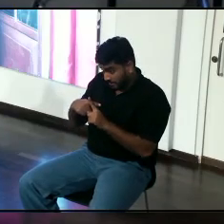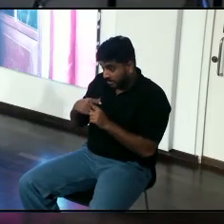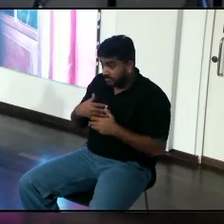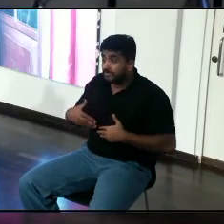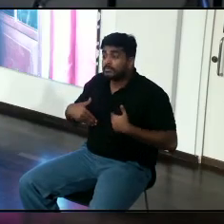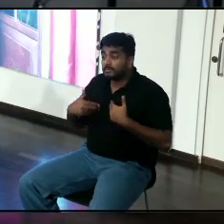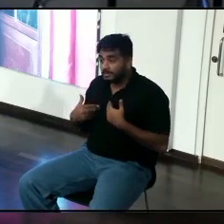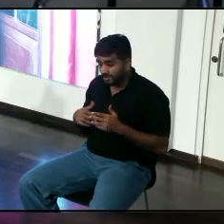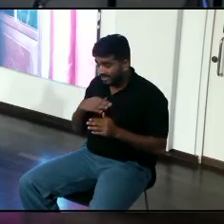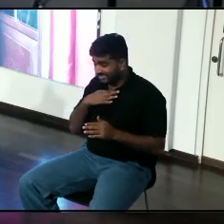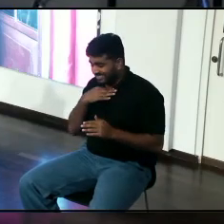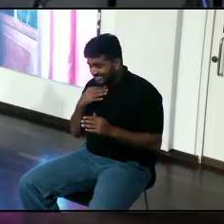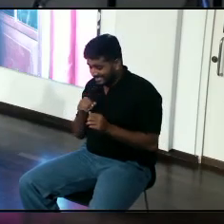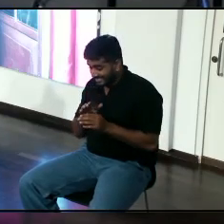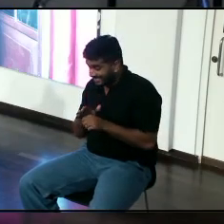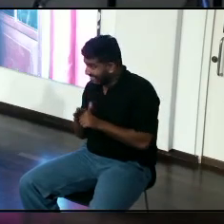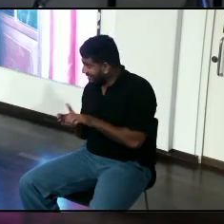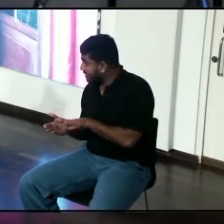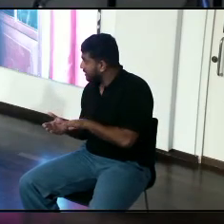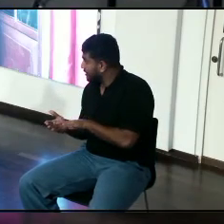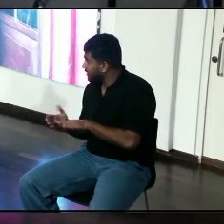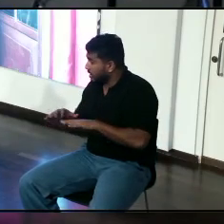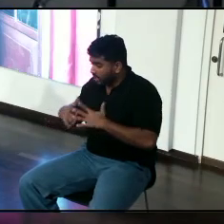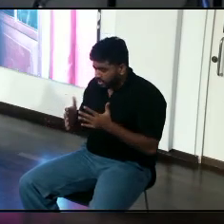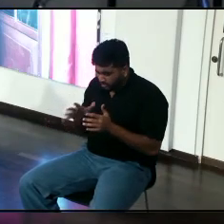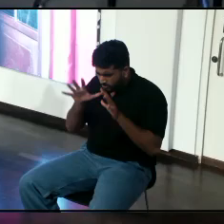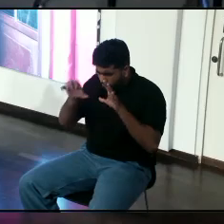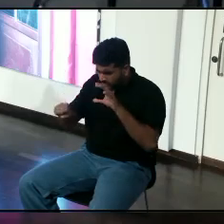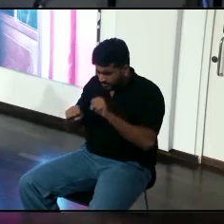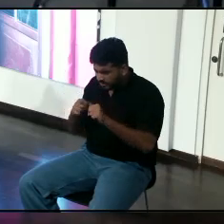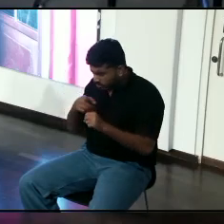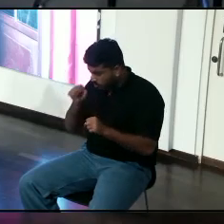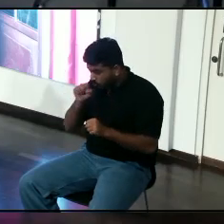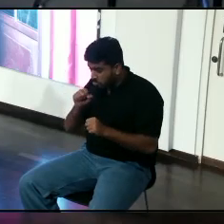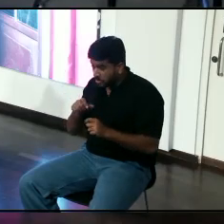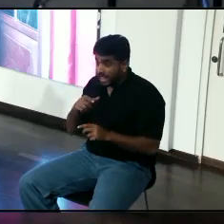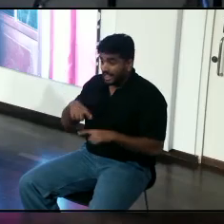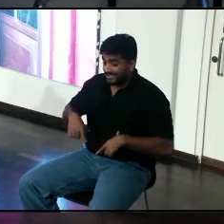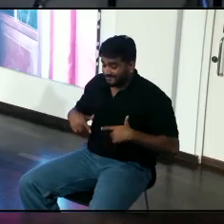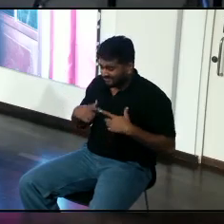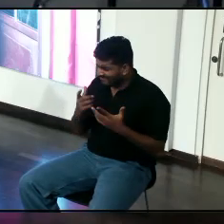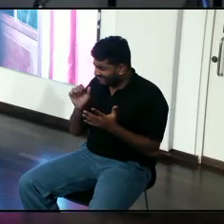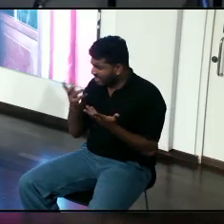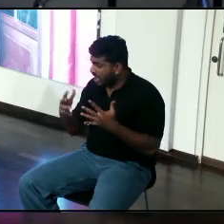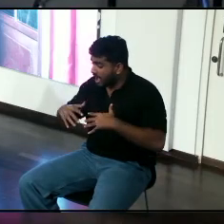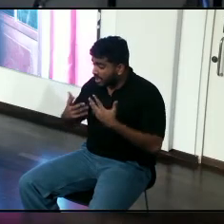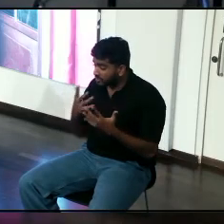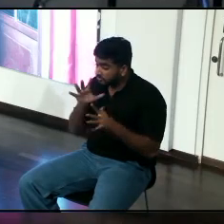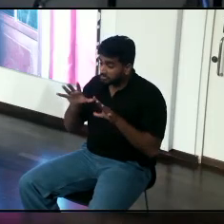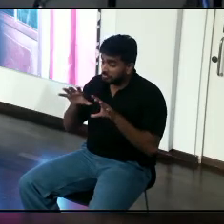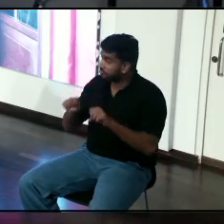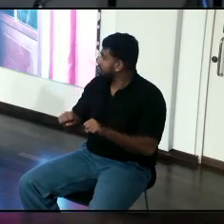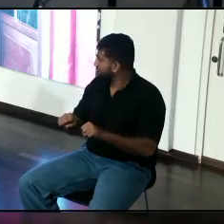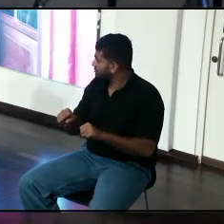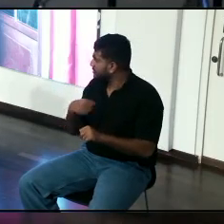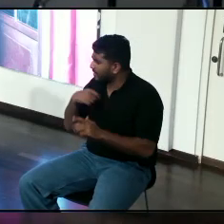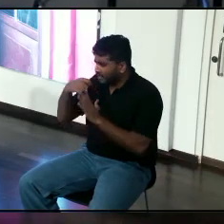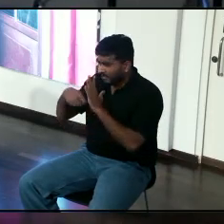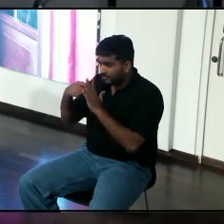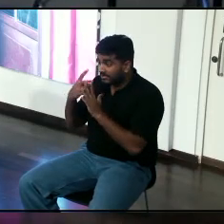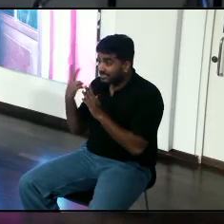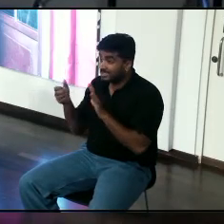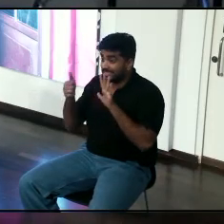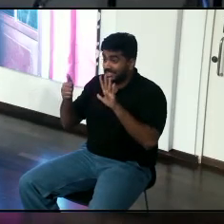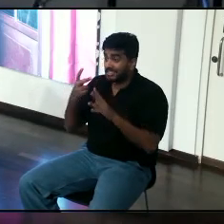to contextualize the work, but also to capture its very essence. So as you saw in the video, we featured 6